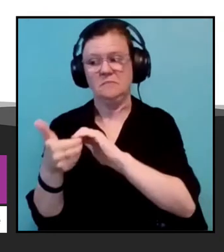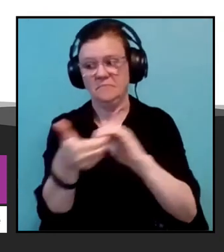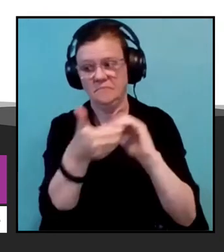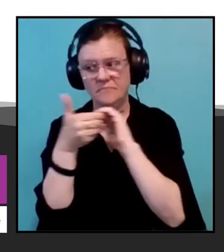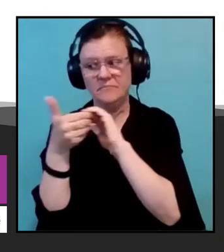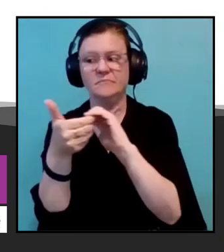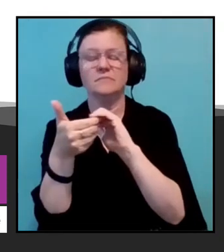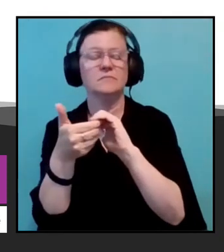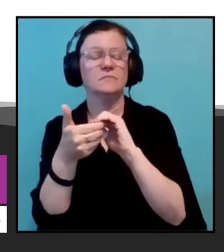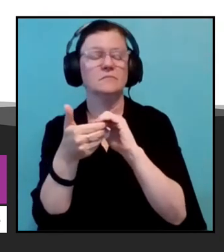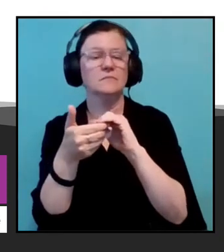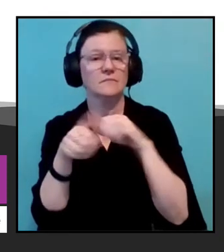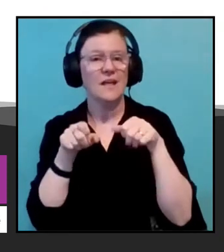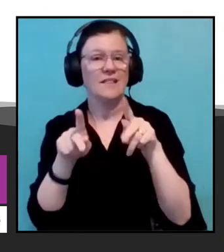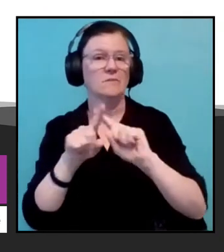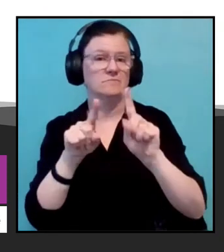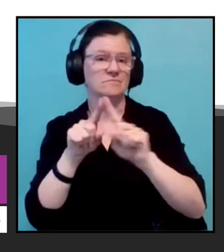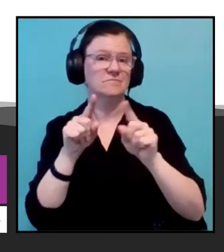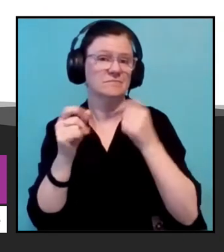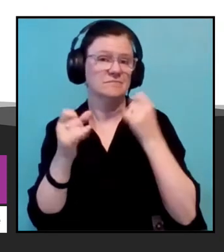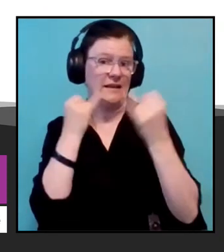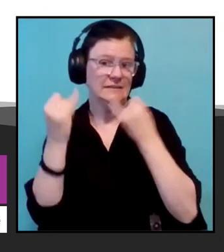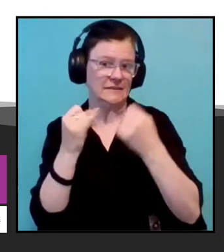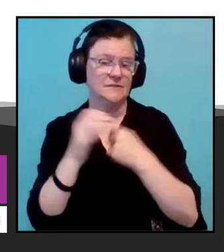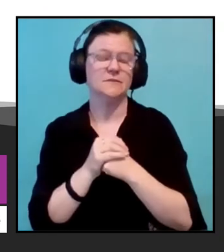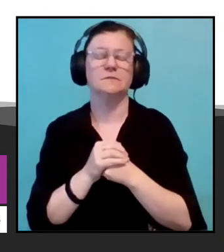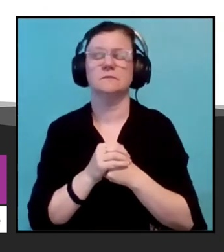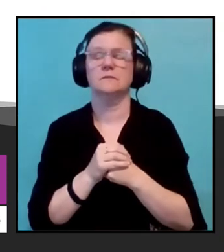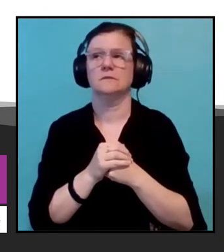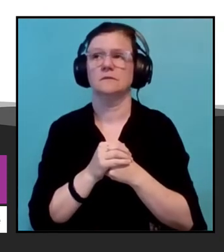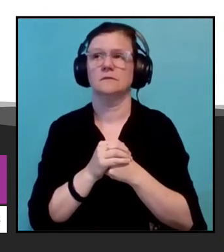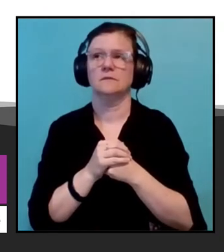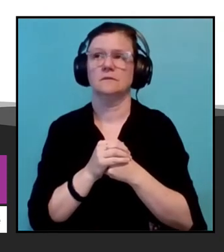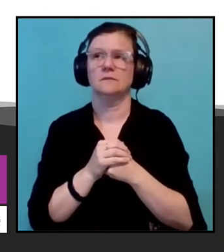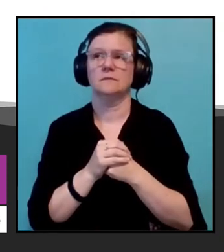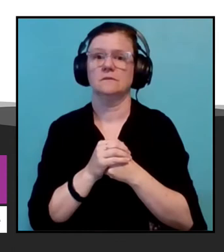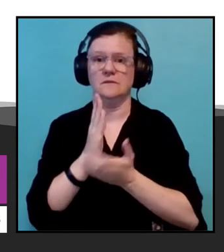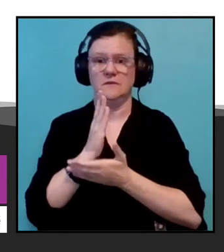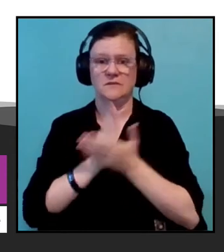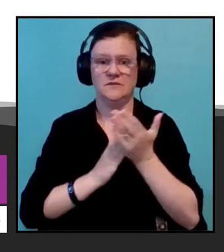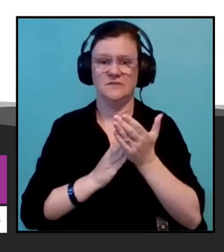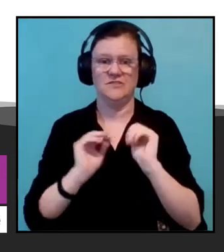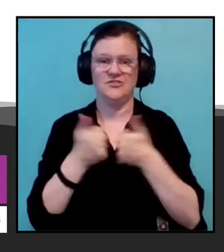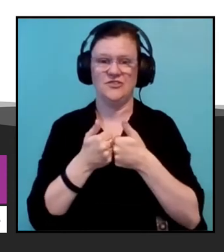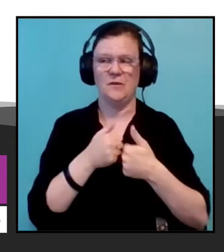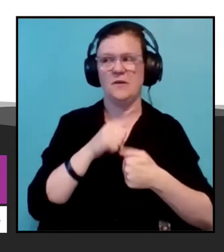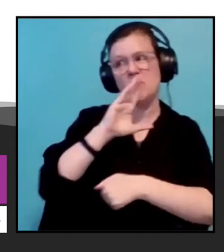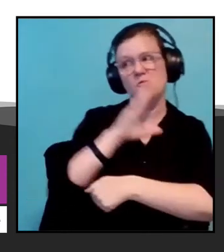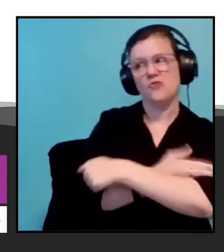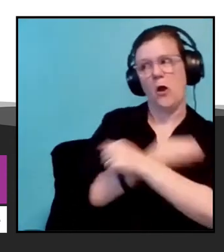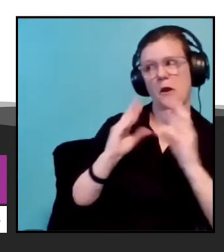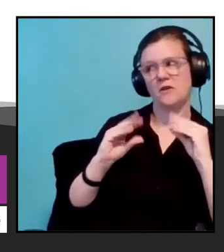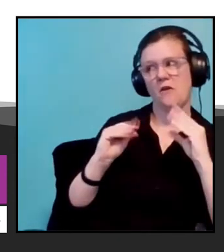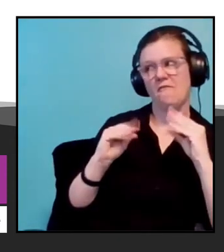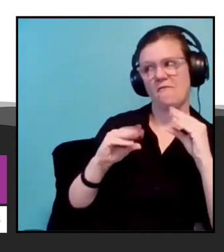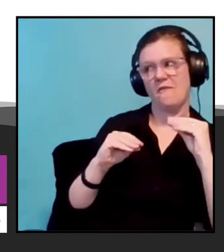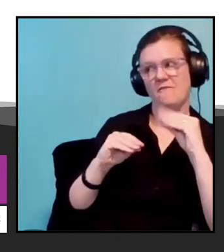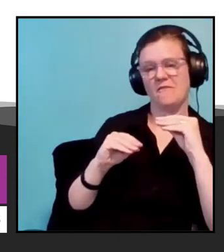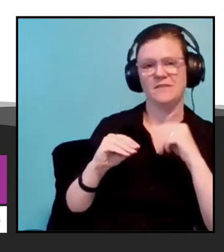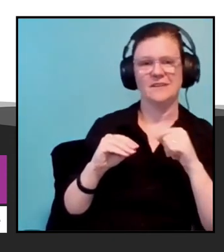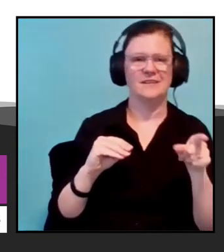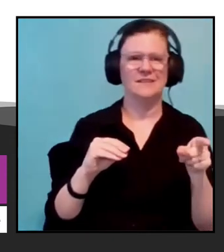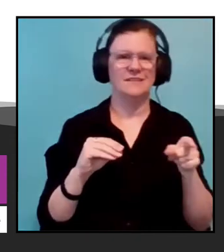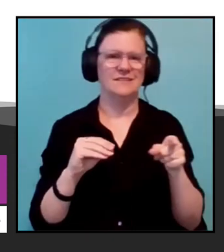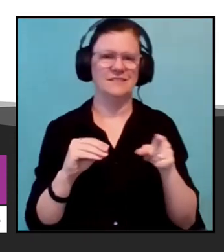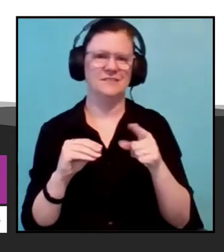aspects that allowed us to do that. Some challenges that we discussed during our debriefing was